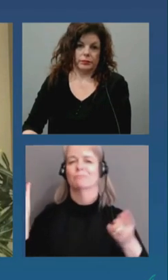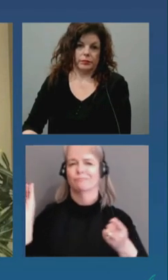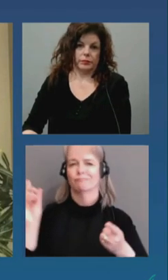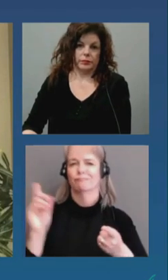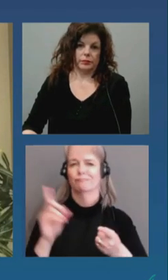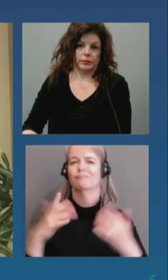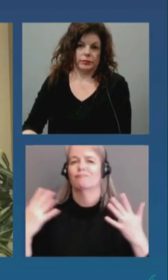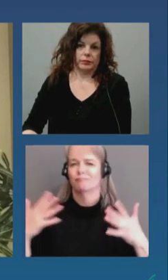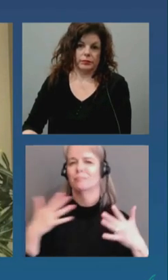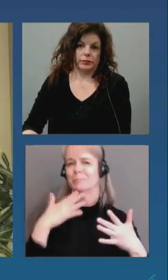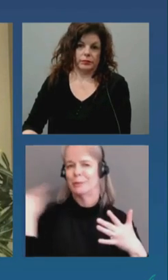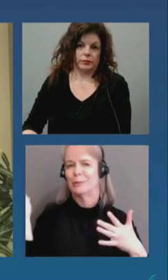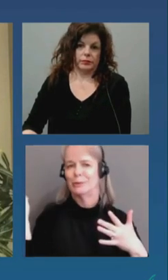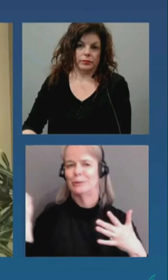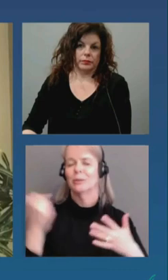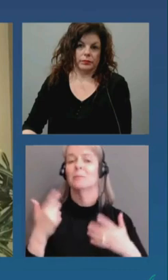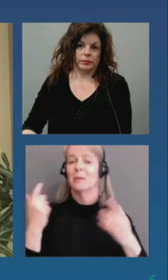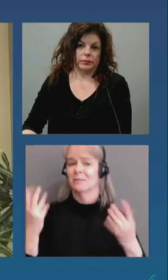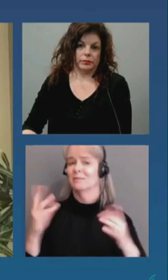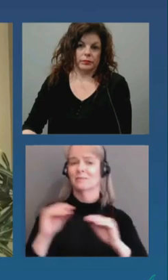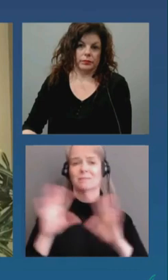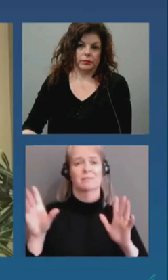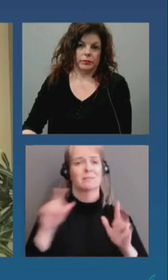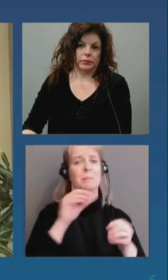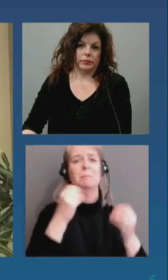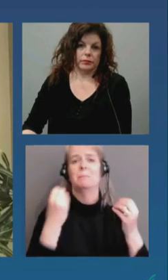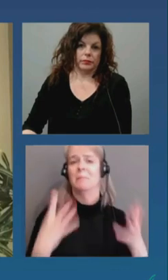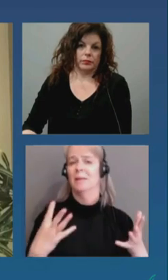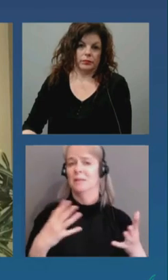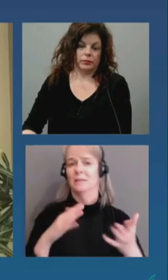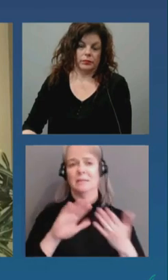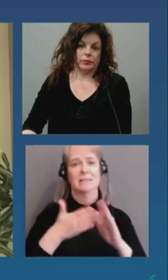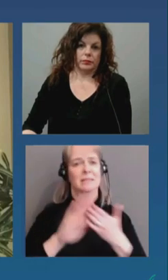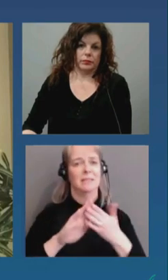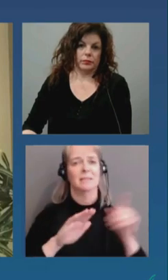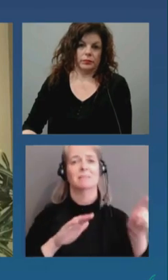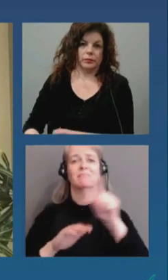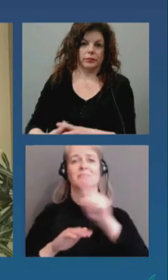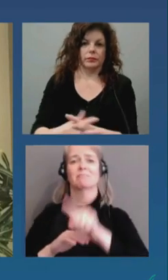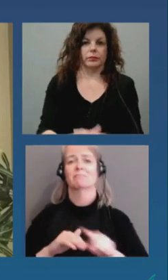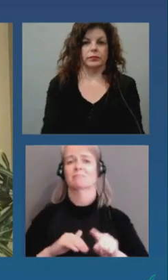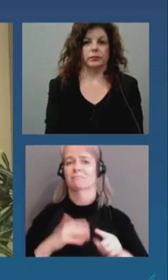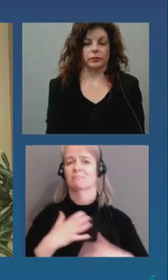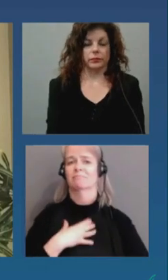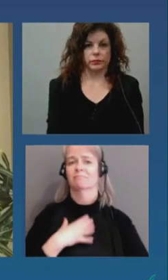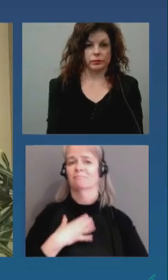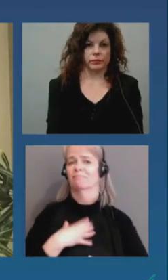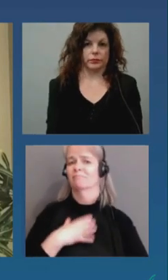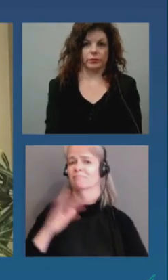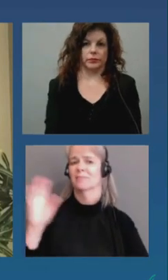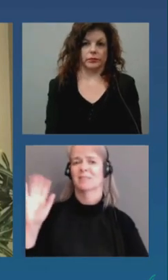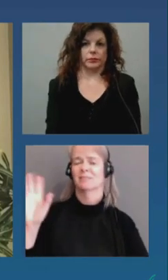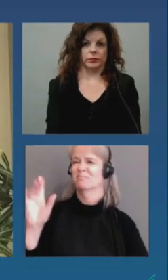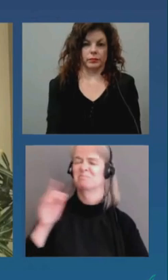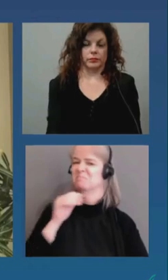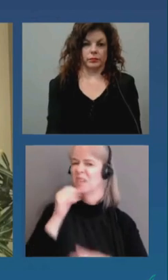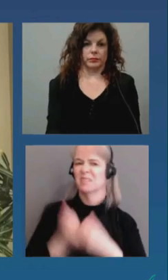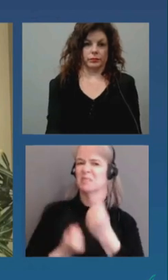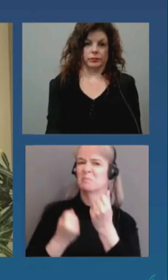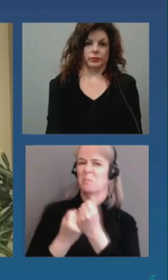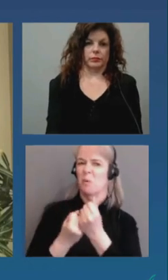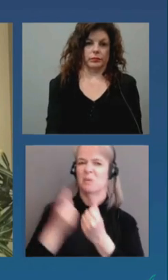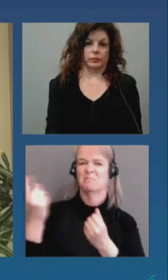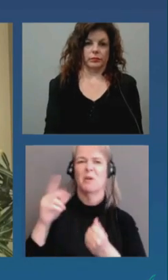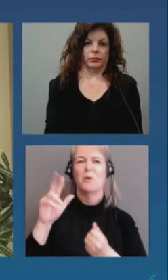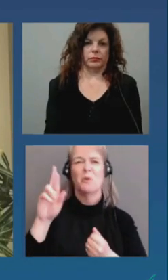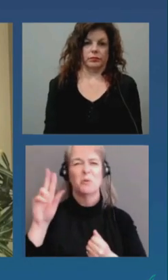municipalities around ontario that uh it was not on to do random checks that there was no significant risk